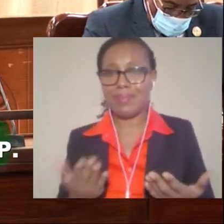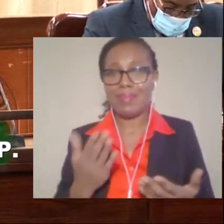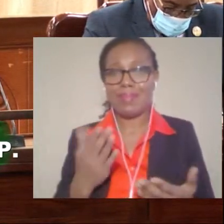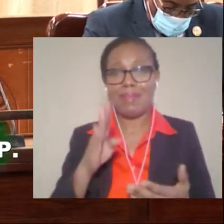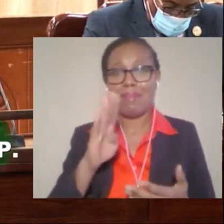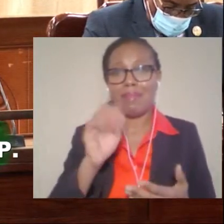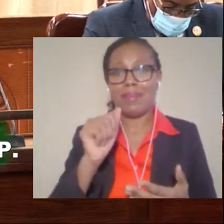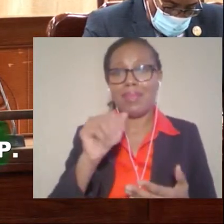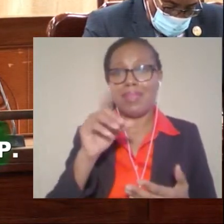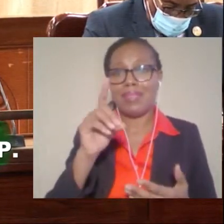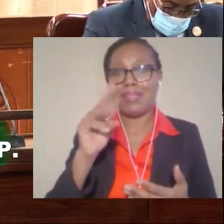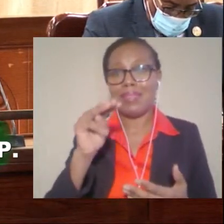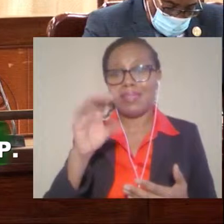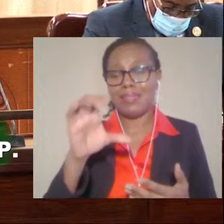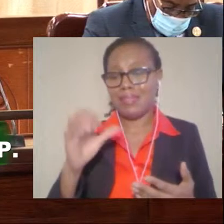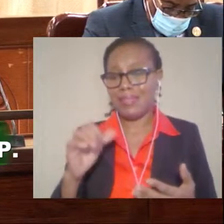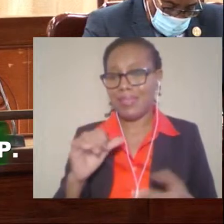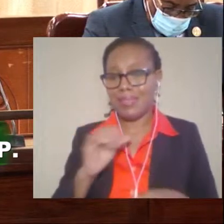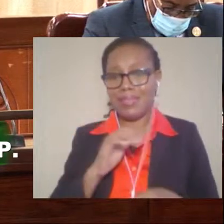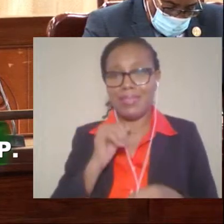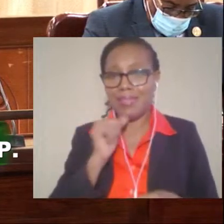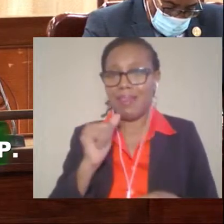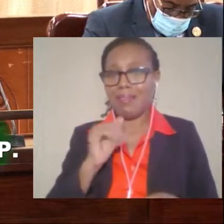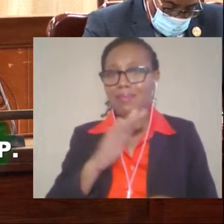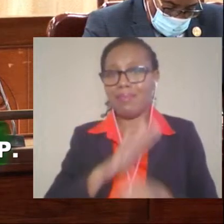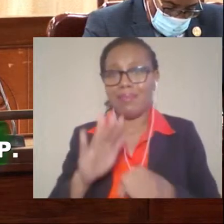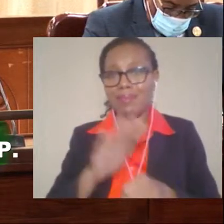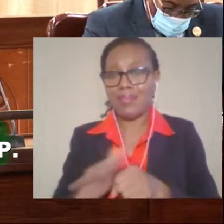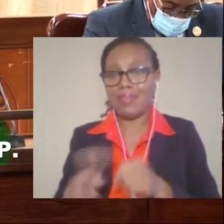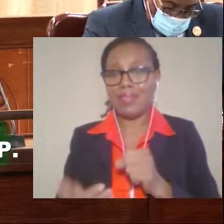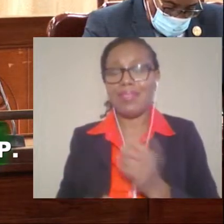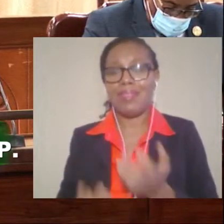needs of the country.